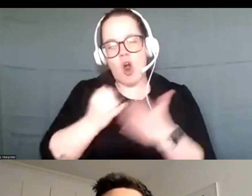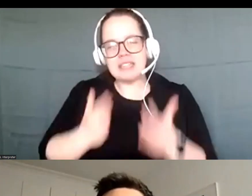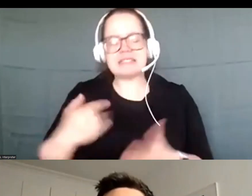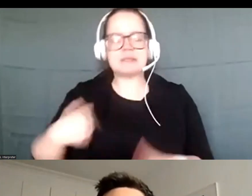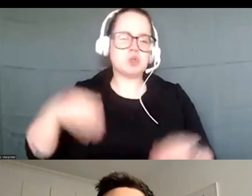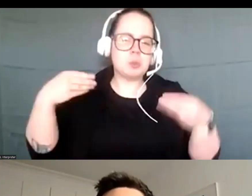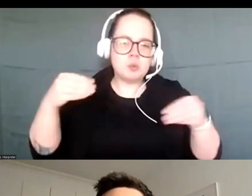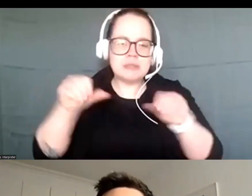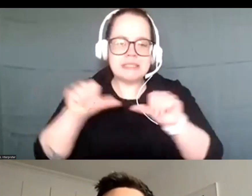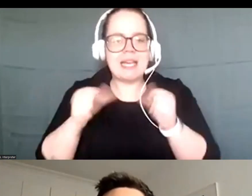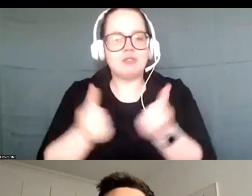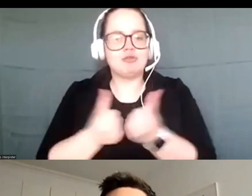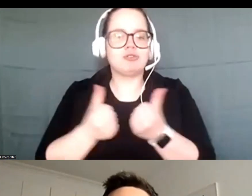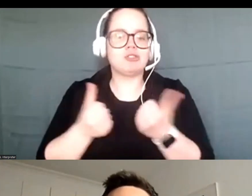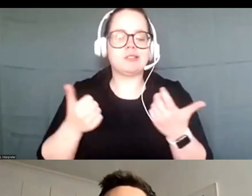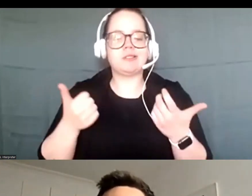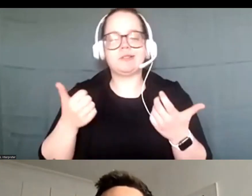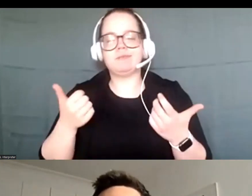agency that